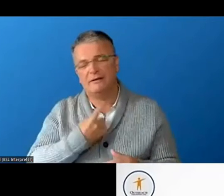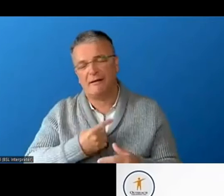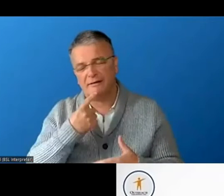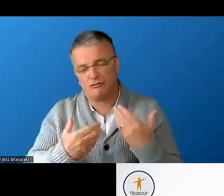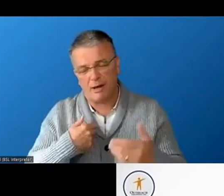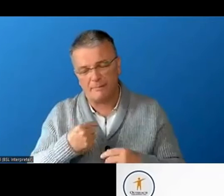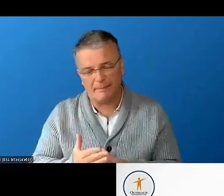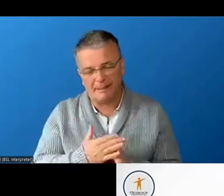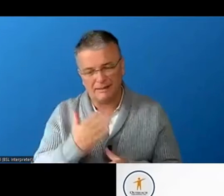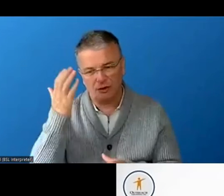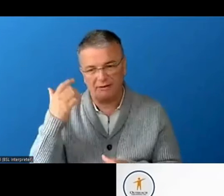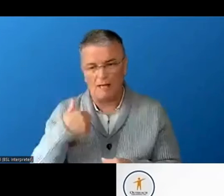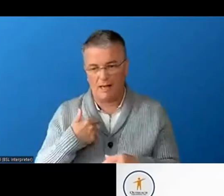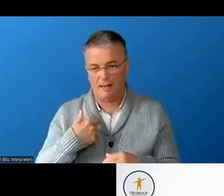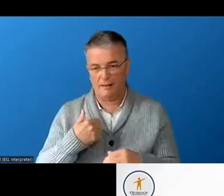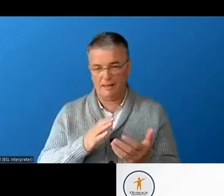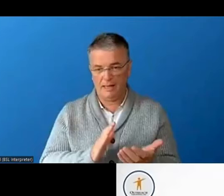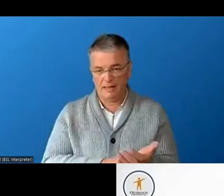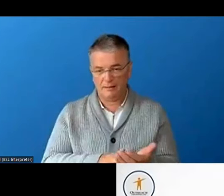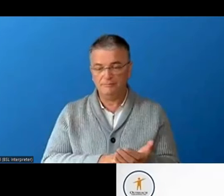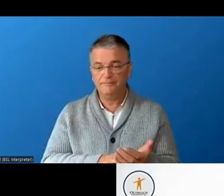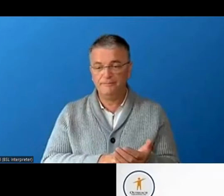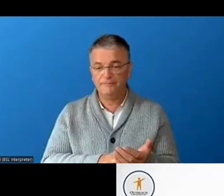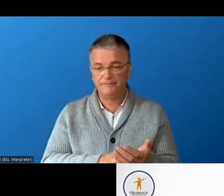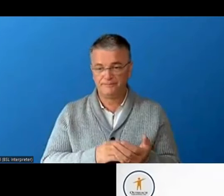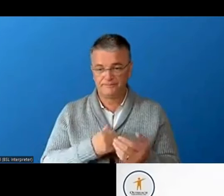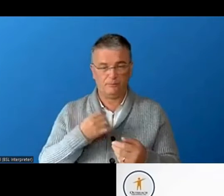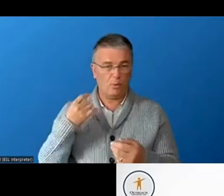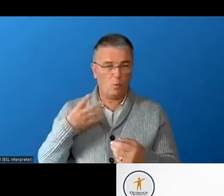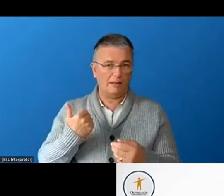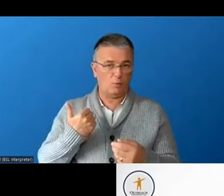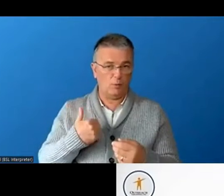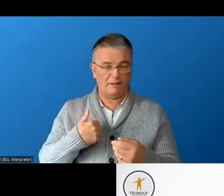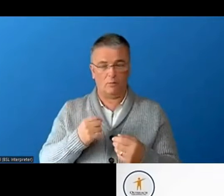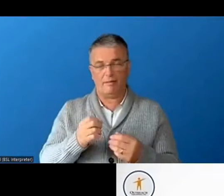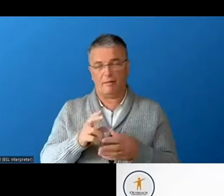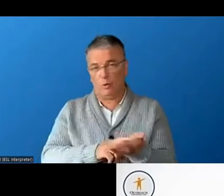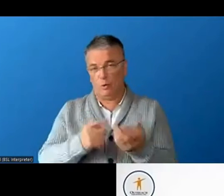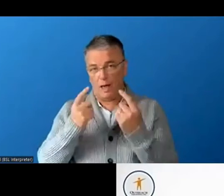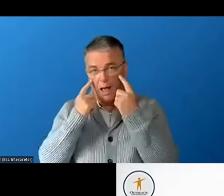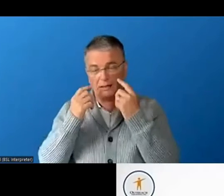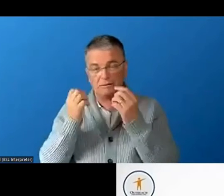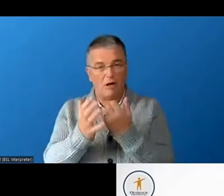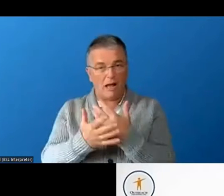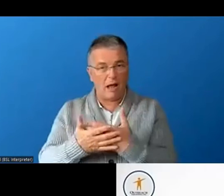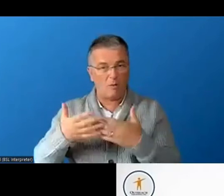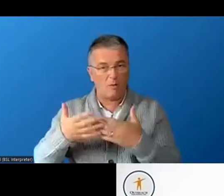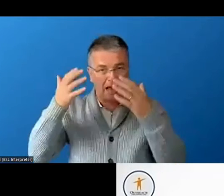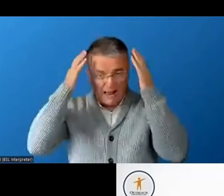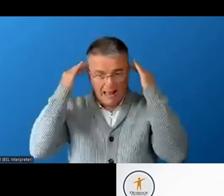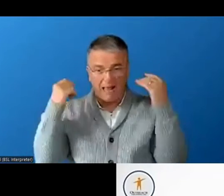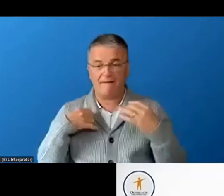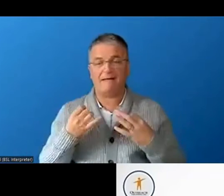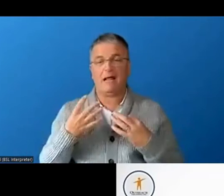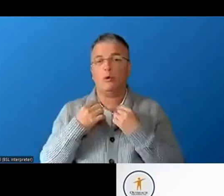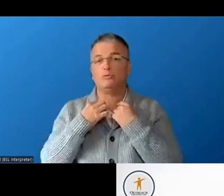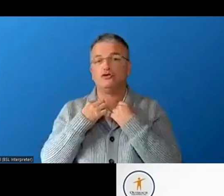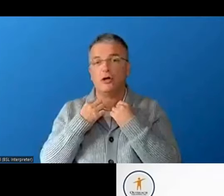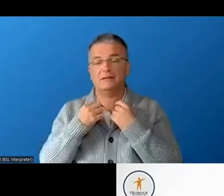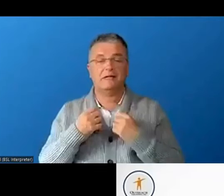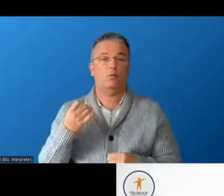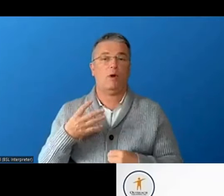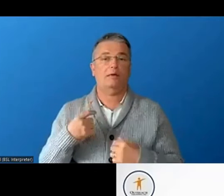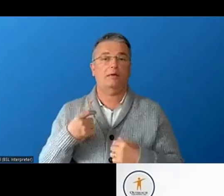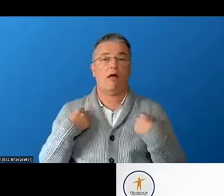beginning. So I am a white woman with blue eyes and brown hair, and I'm wearing a yellow shirt and a white